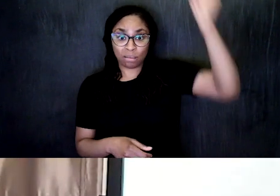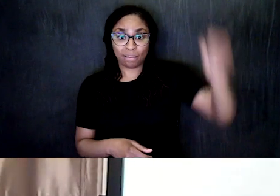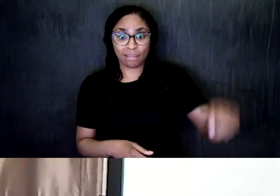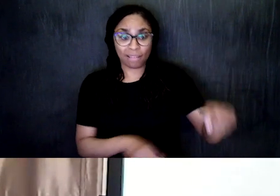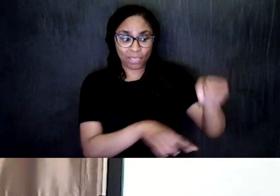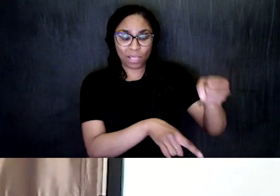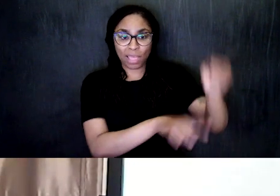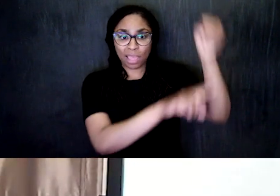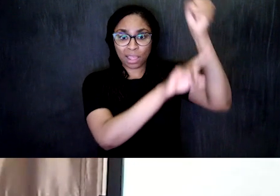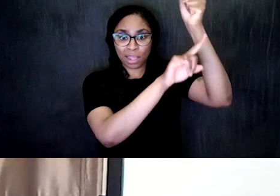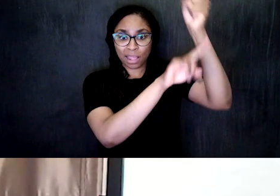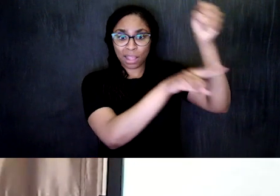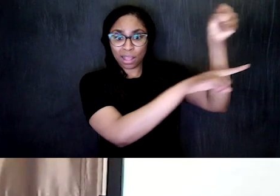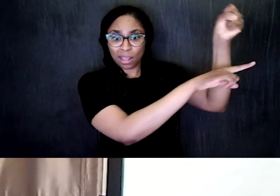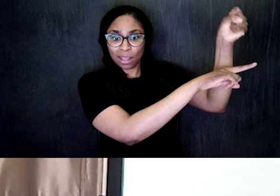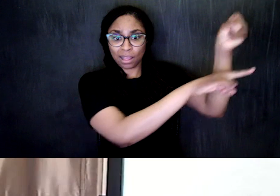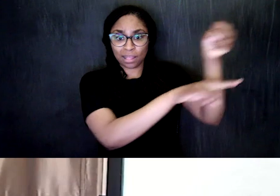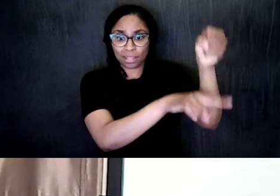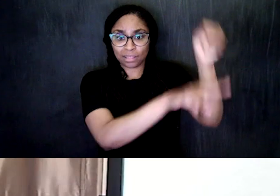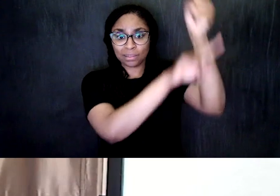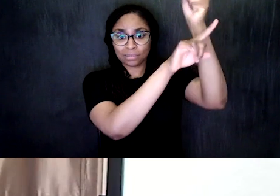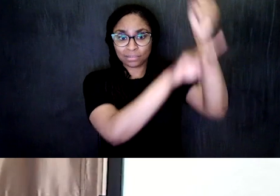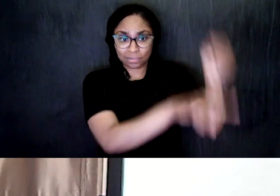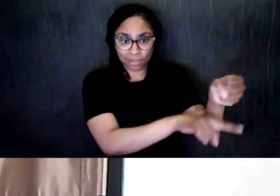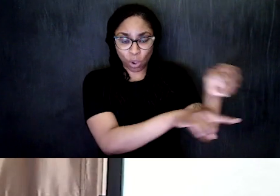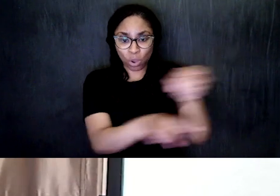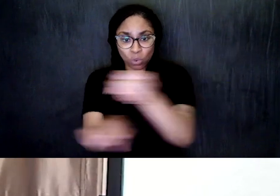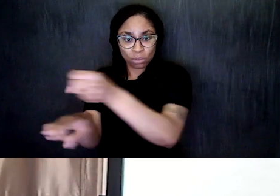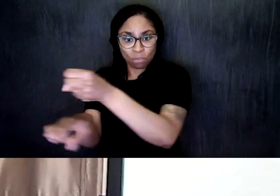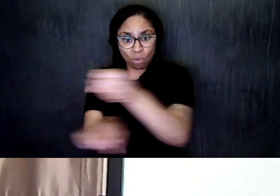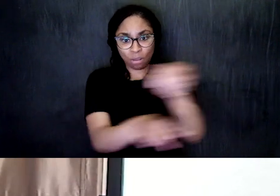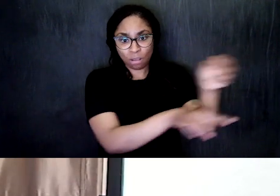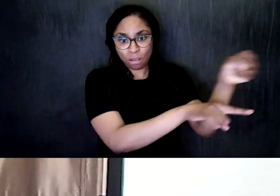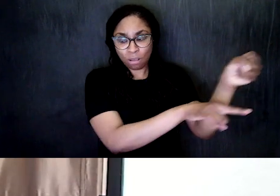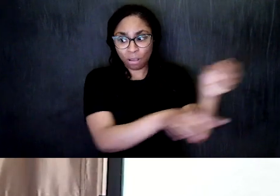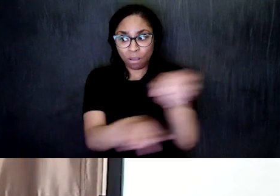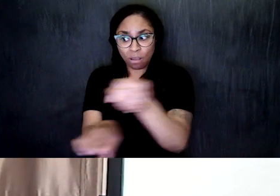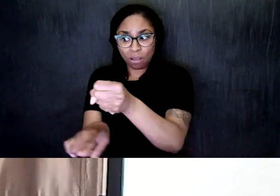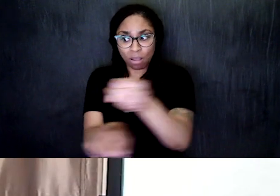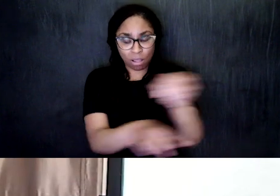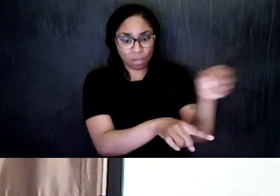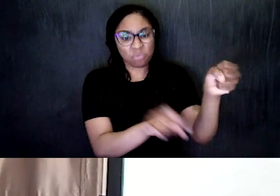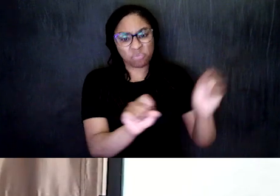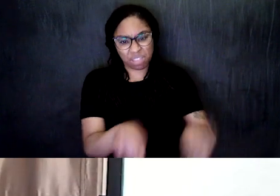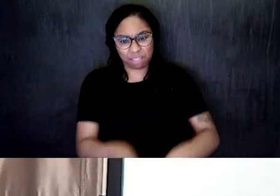up and extend it and just do a little crisscross, okay?